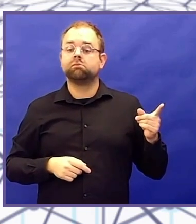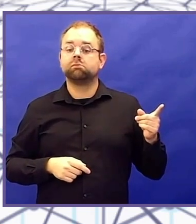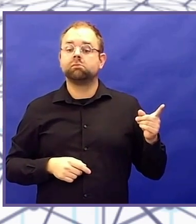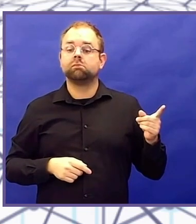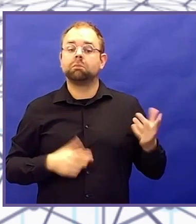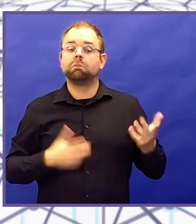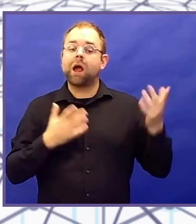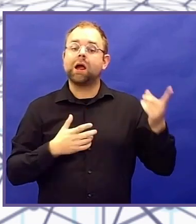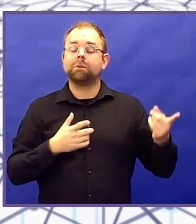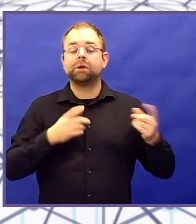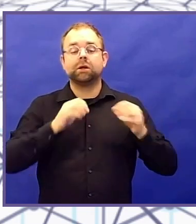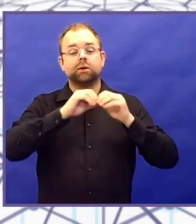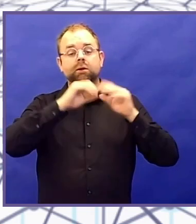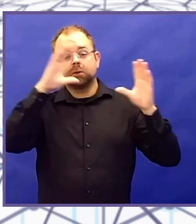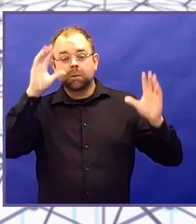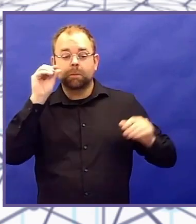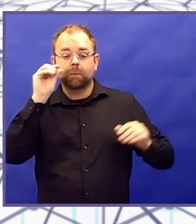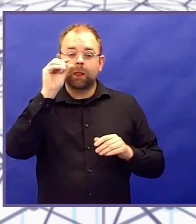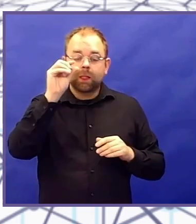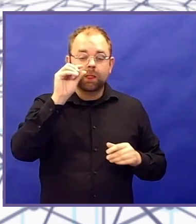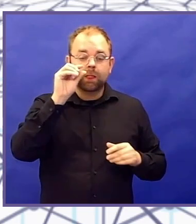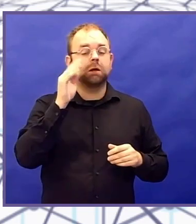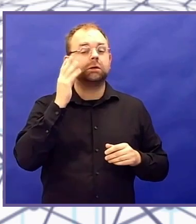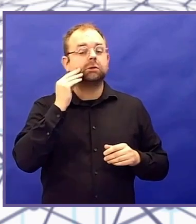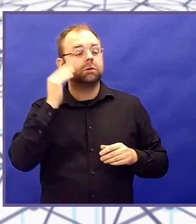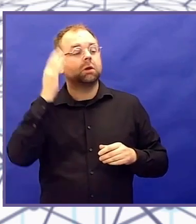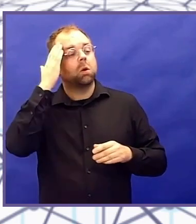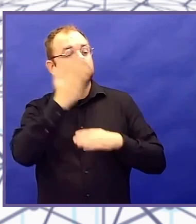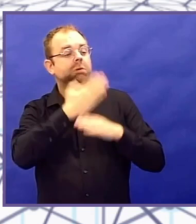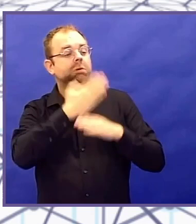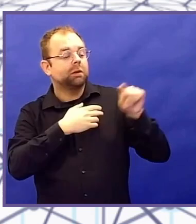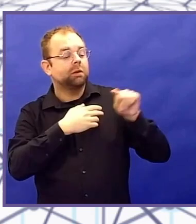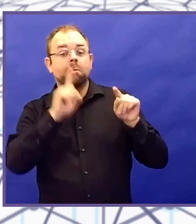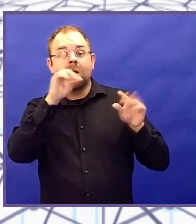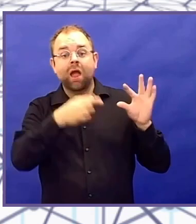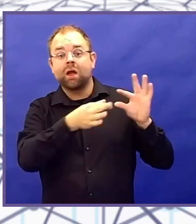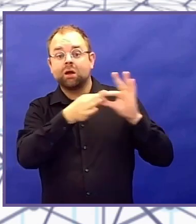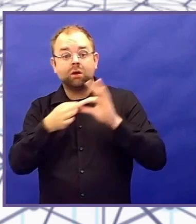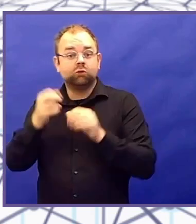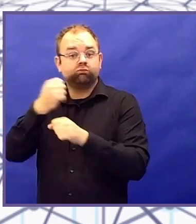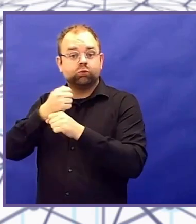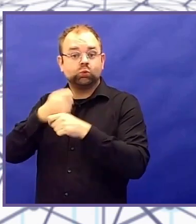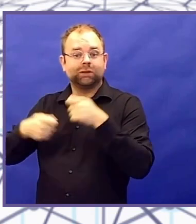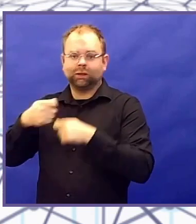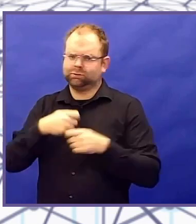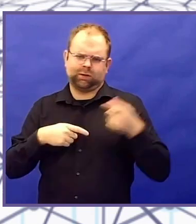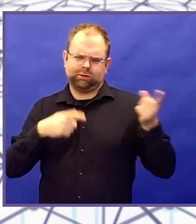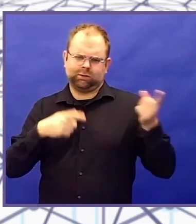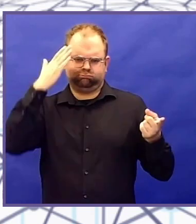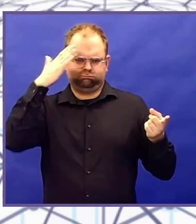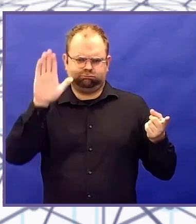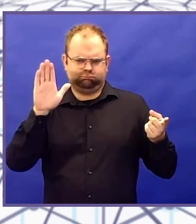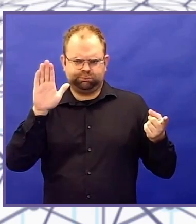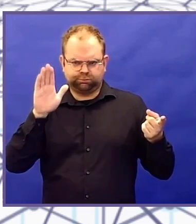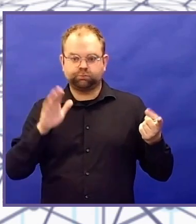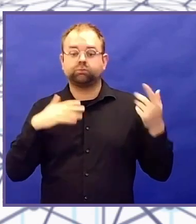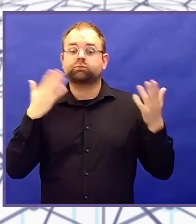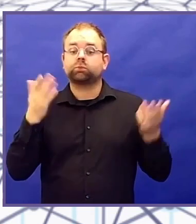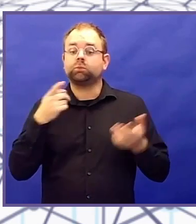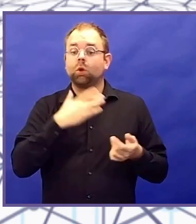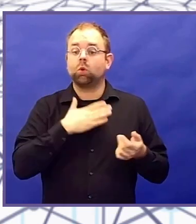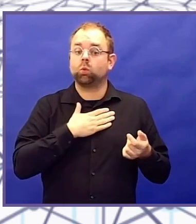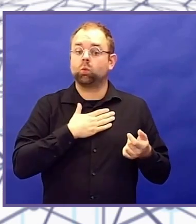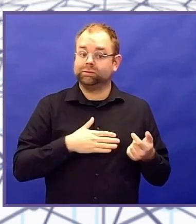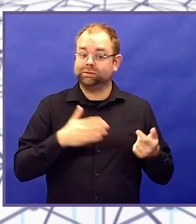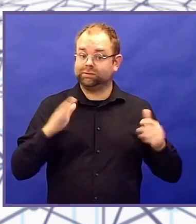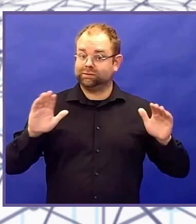immediately in my case. And one is internships, right? You need to make it very low risk for them to get to know you